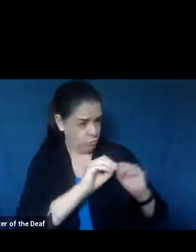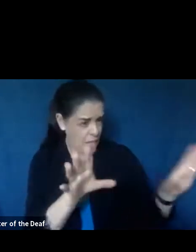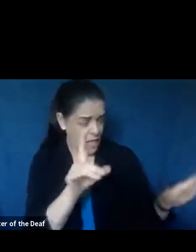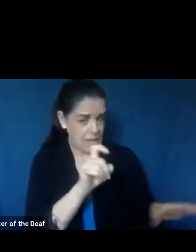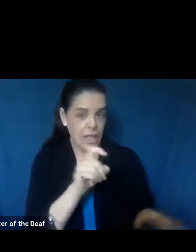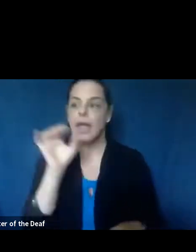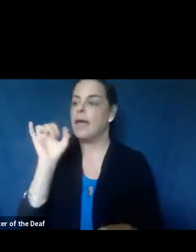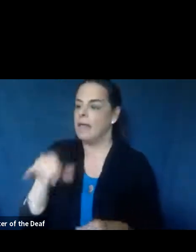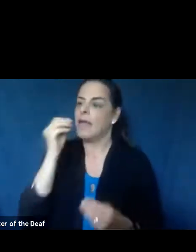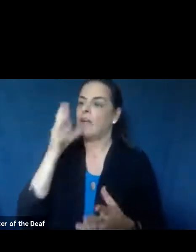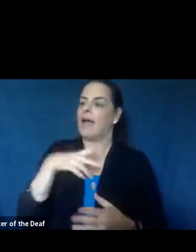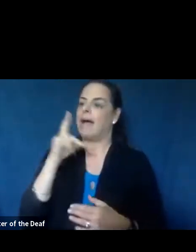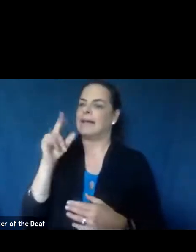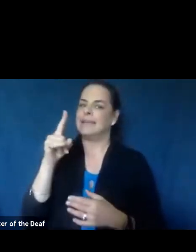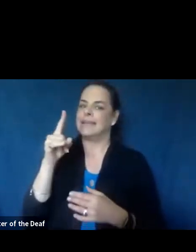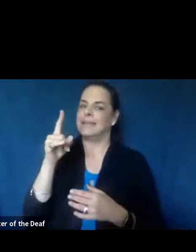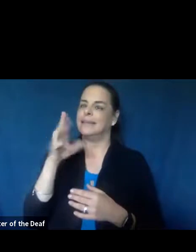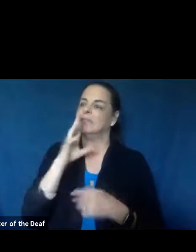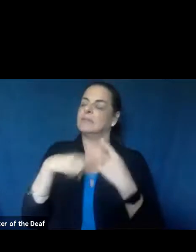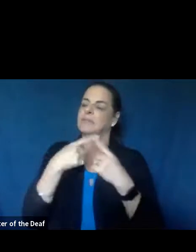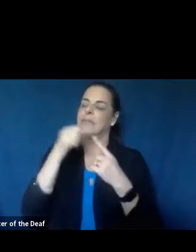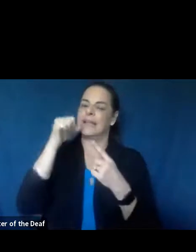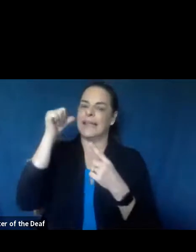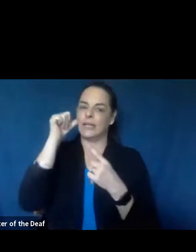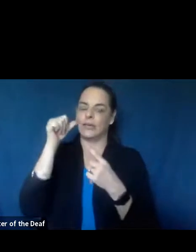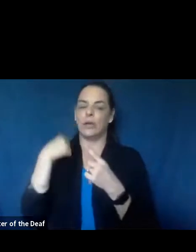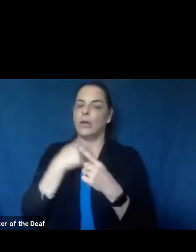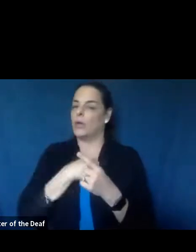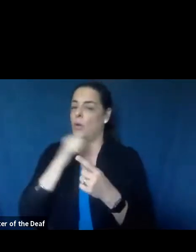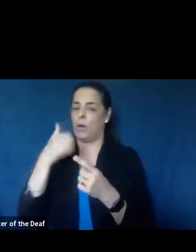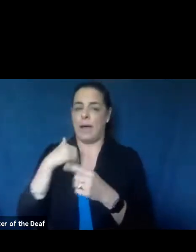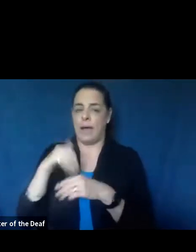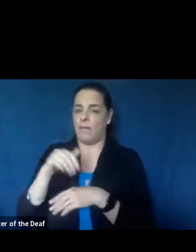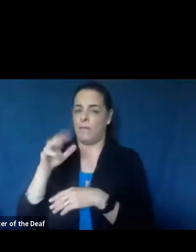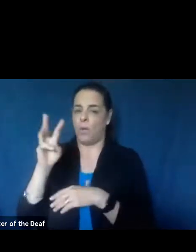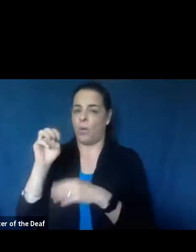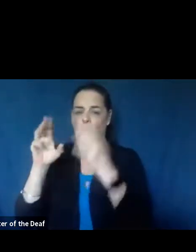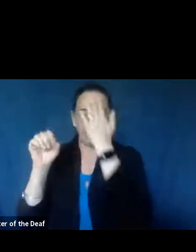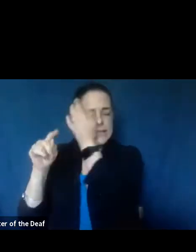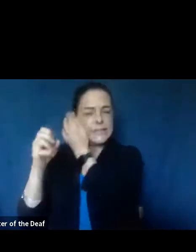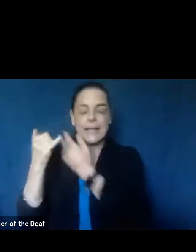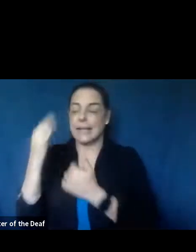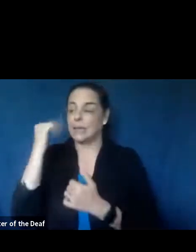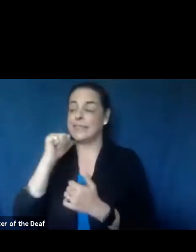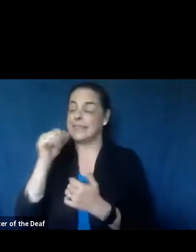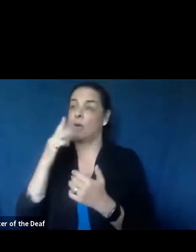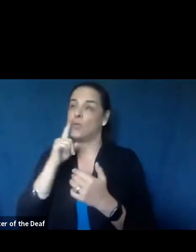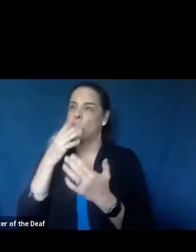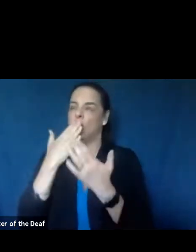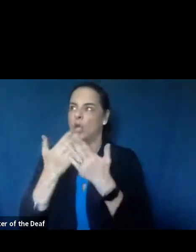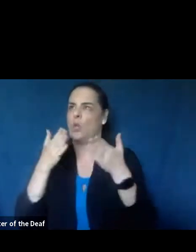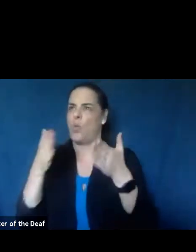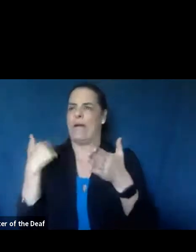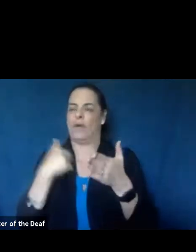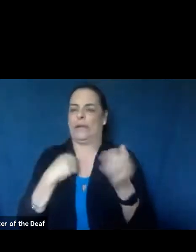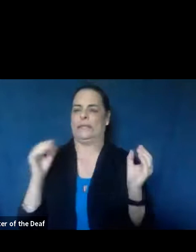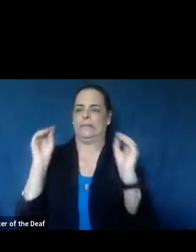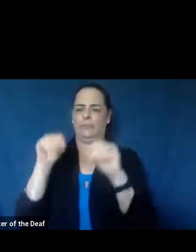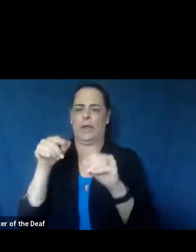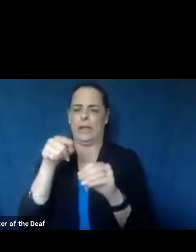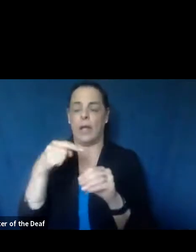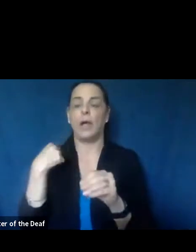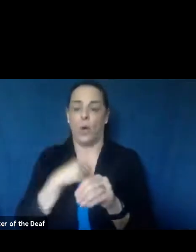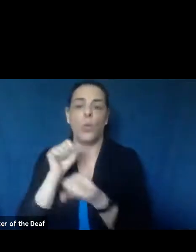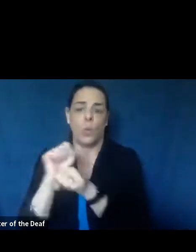the data I did talk about yesterday. We don't have it on the website right now because there's not a good way for us to get it on the website. And so we're